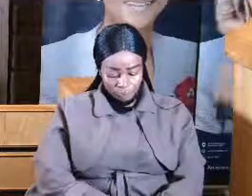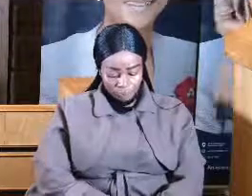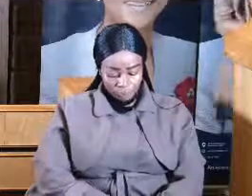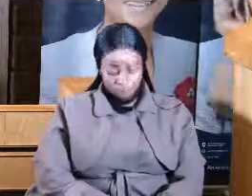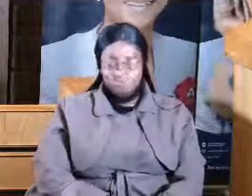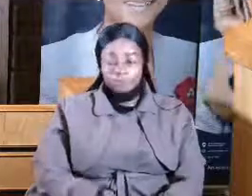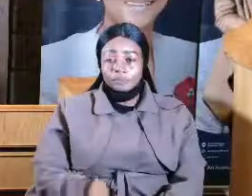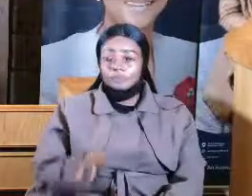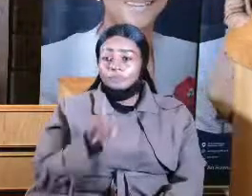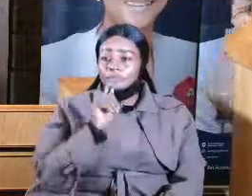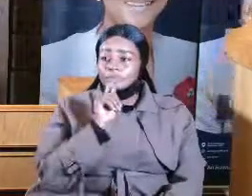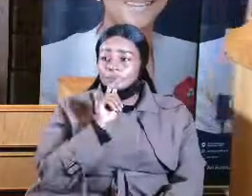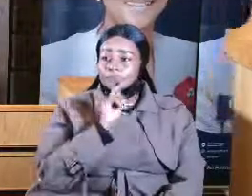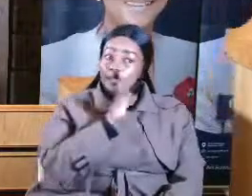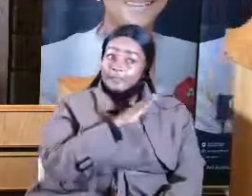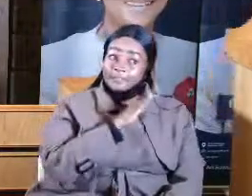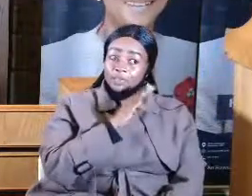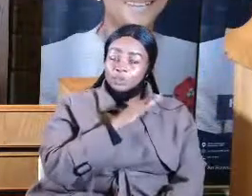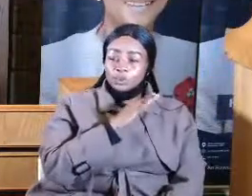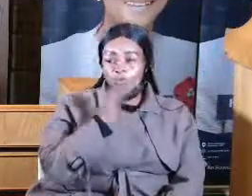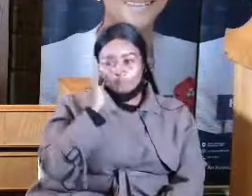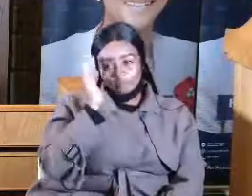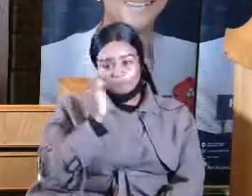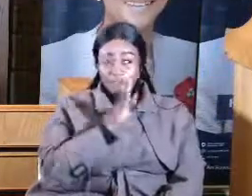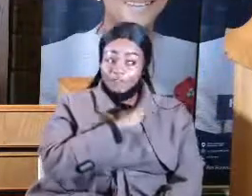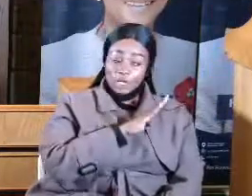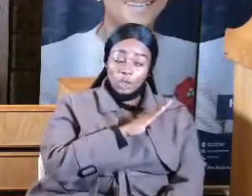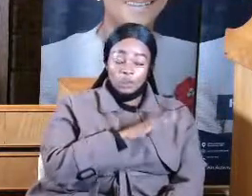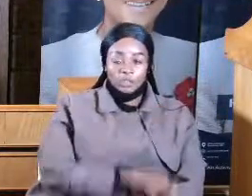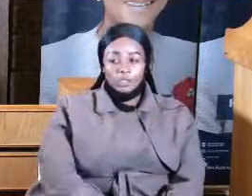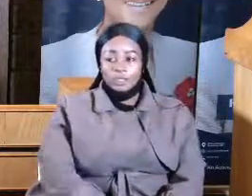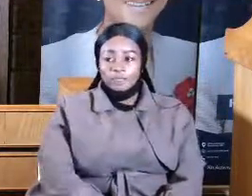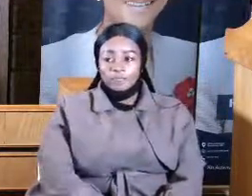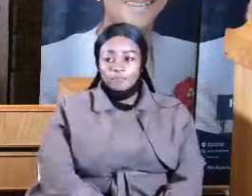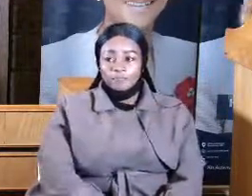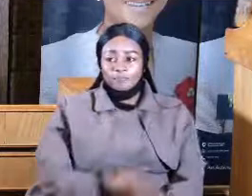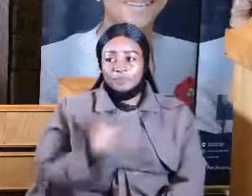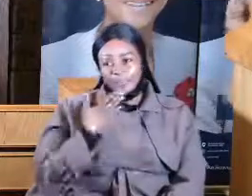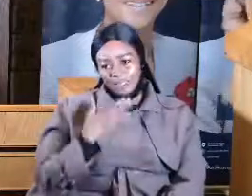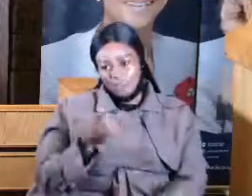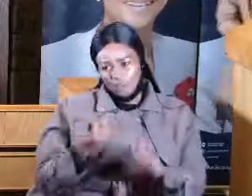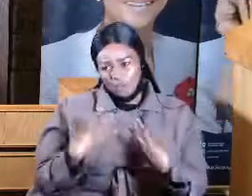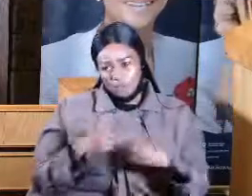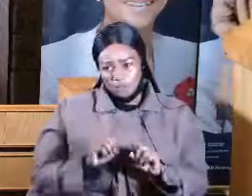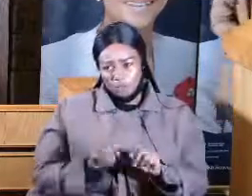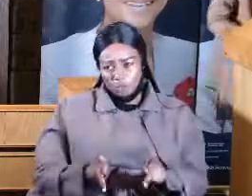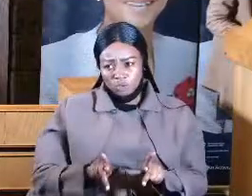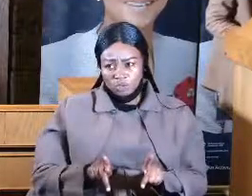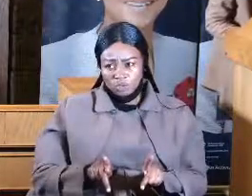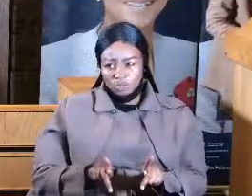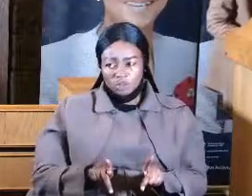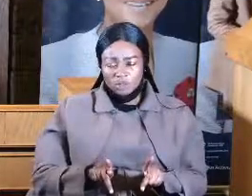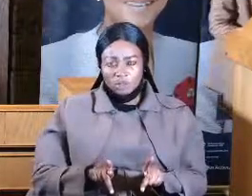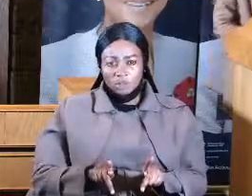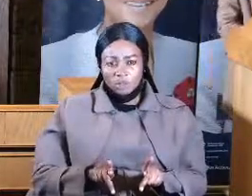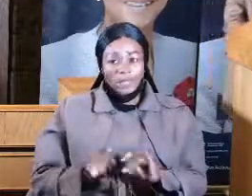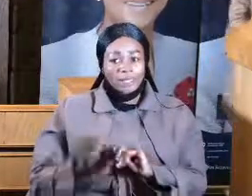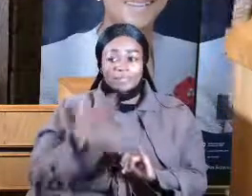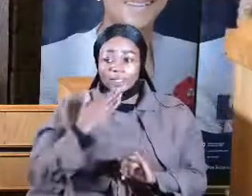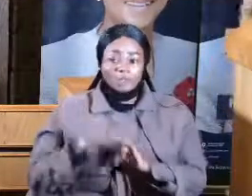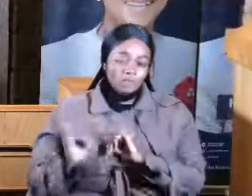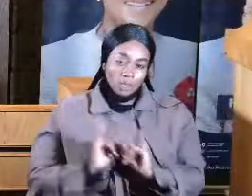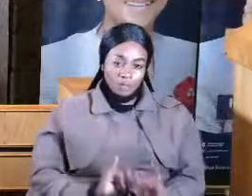Good, is it afternoon already? Good afternoon. Thank you for the invite. Program Director, thank you so much